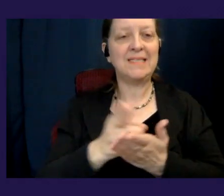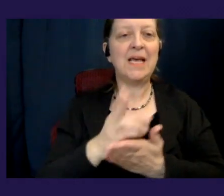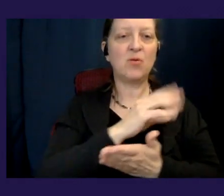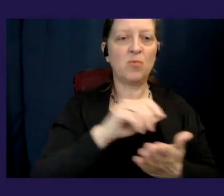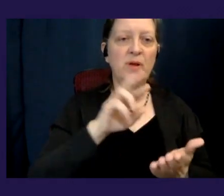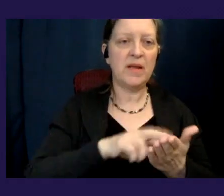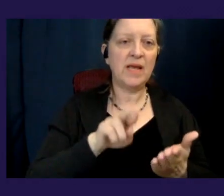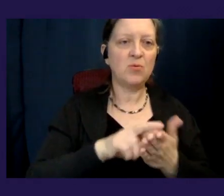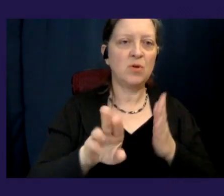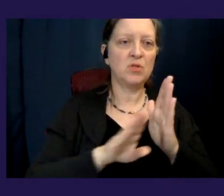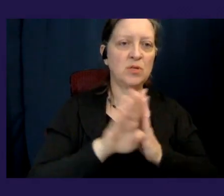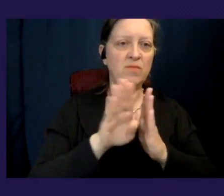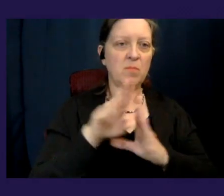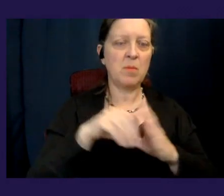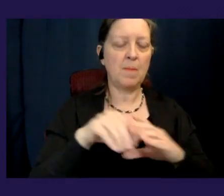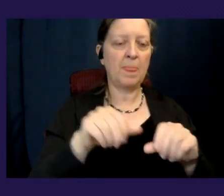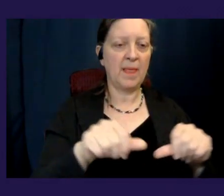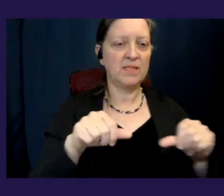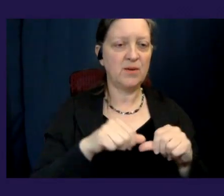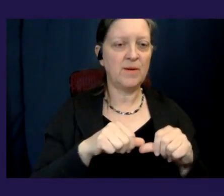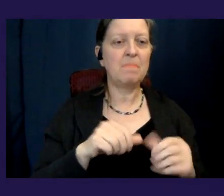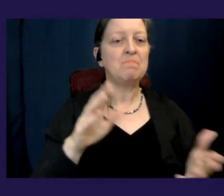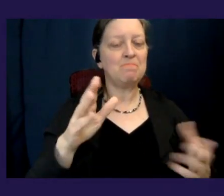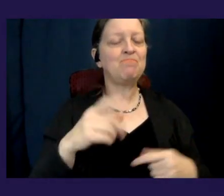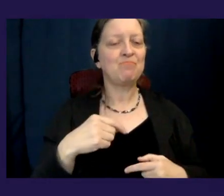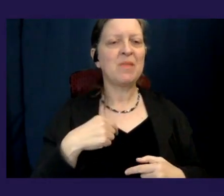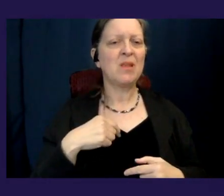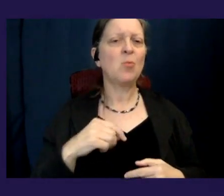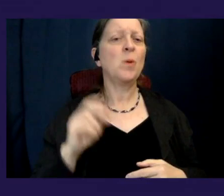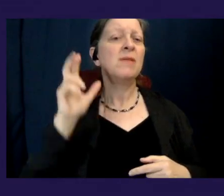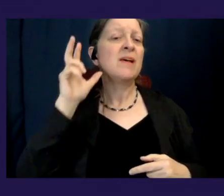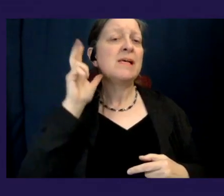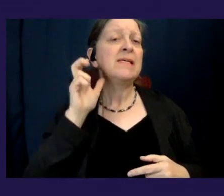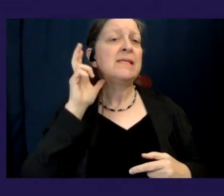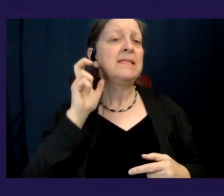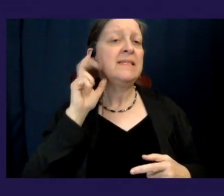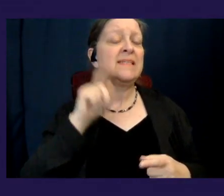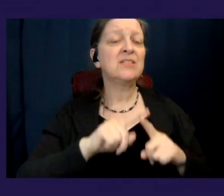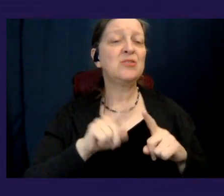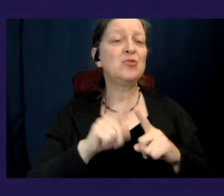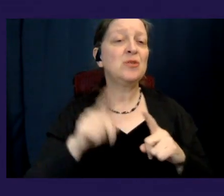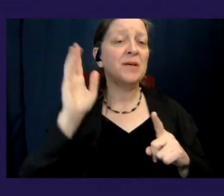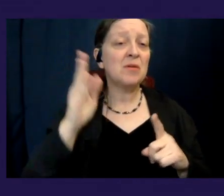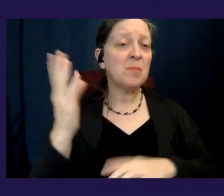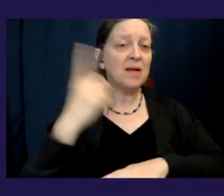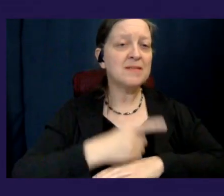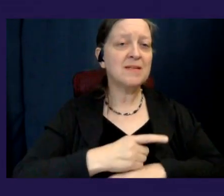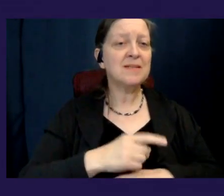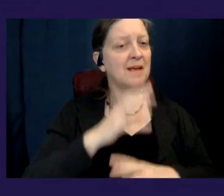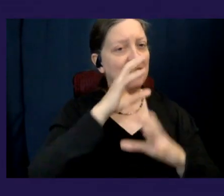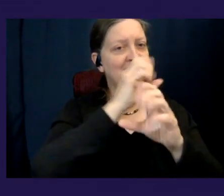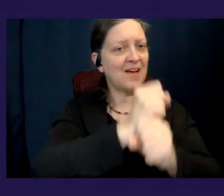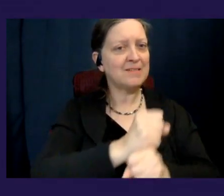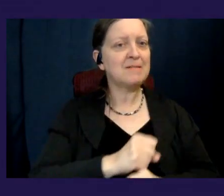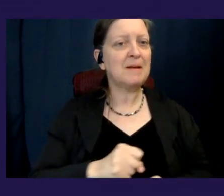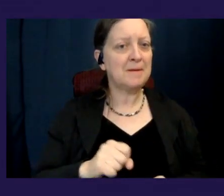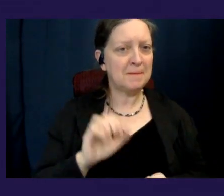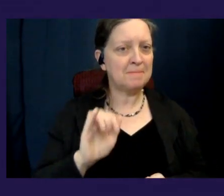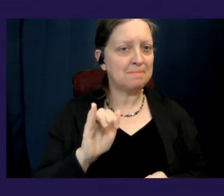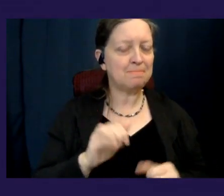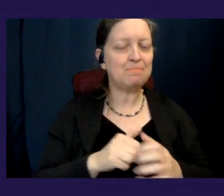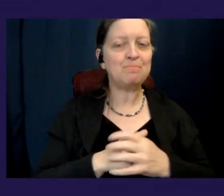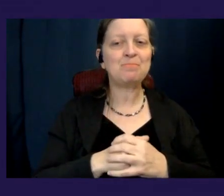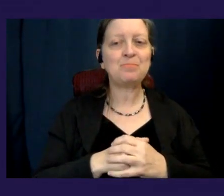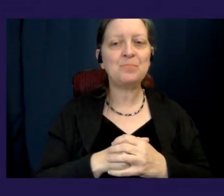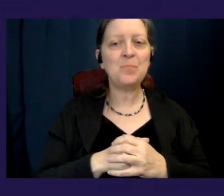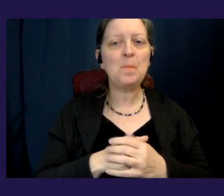listening to, as I've been able to pop in and out of all the presentations today, listening to all this has been fascinating. And